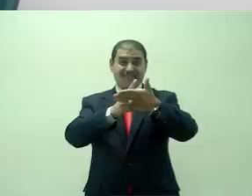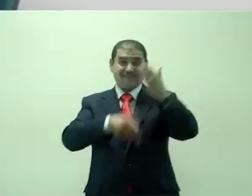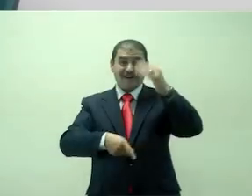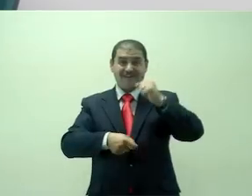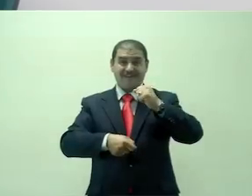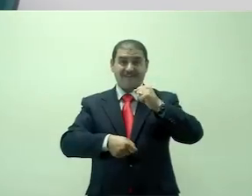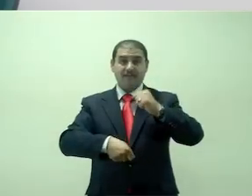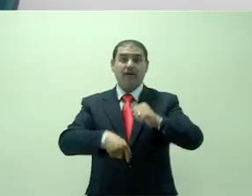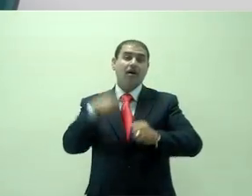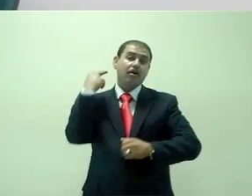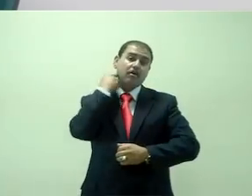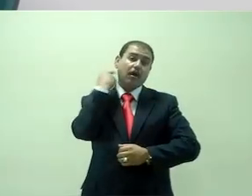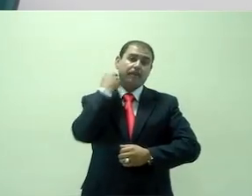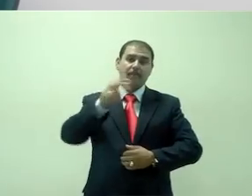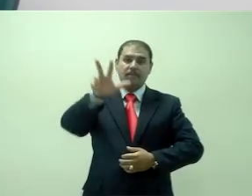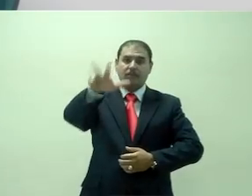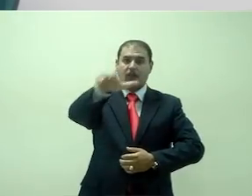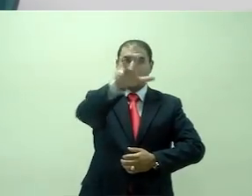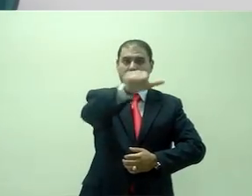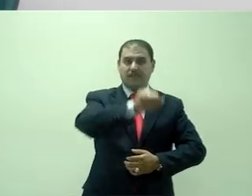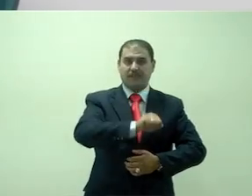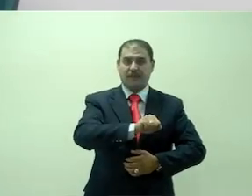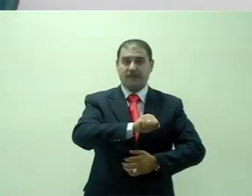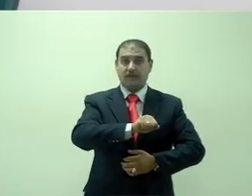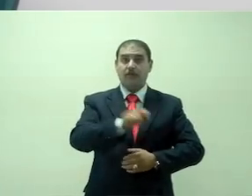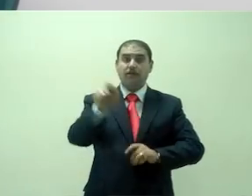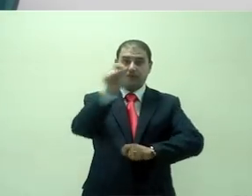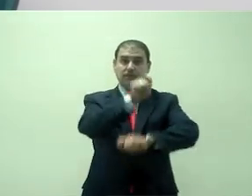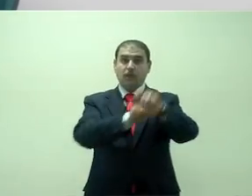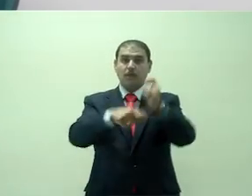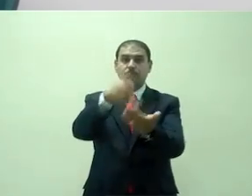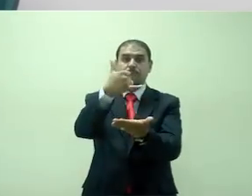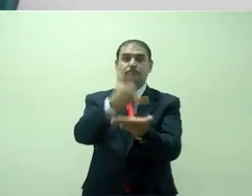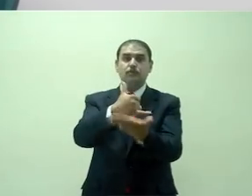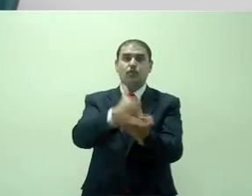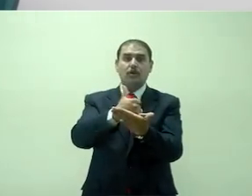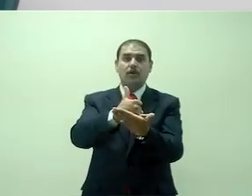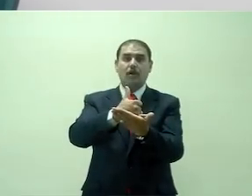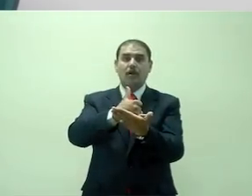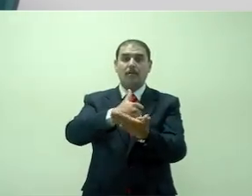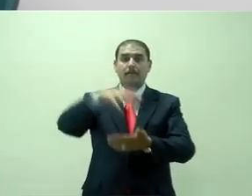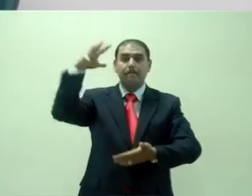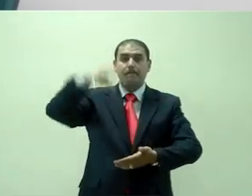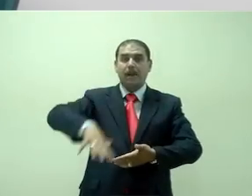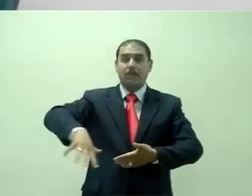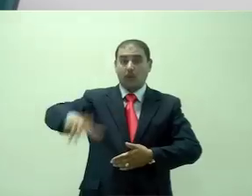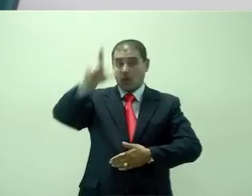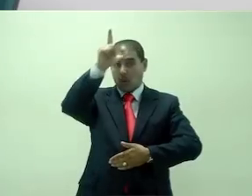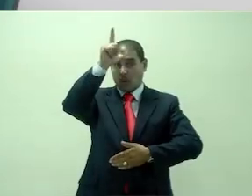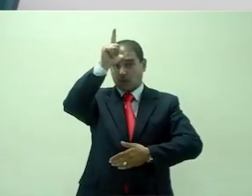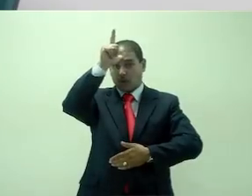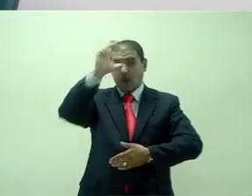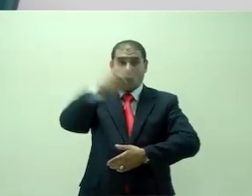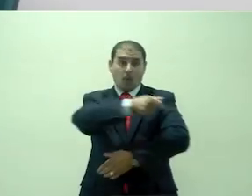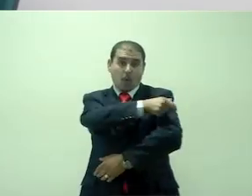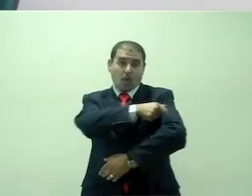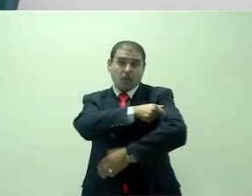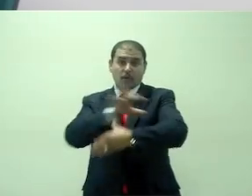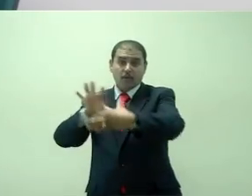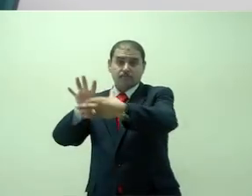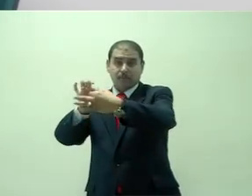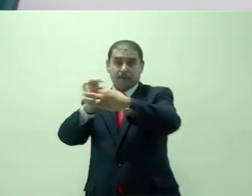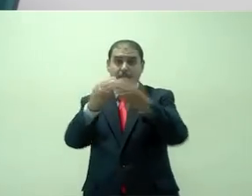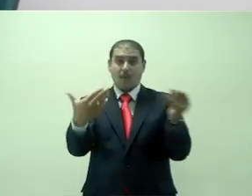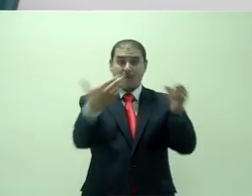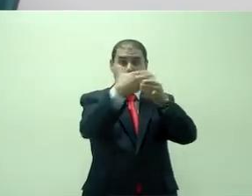national countries, but in terms of the global community as represented by the UN. Now, as a result